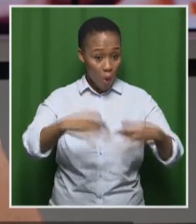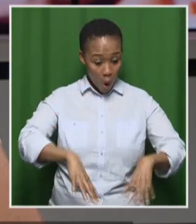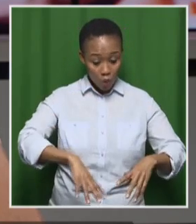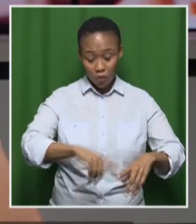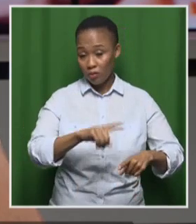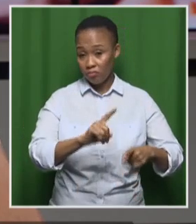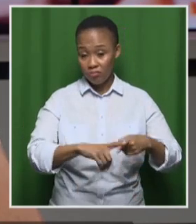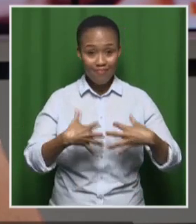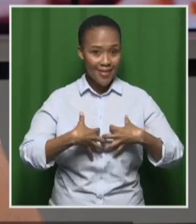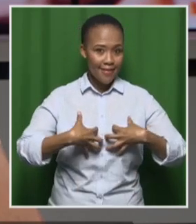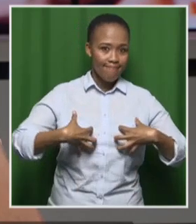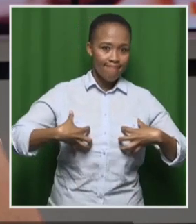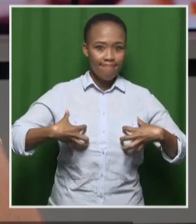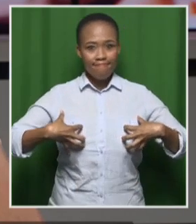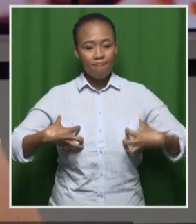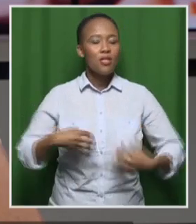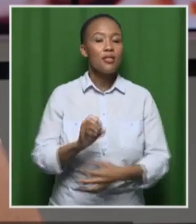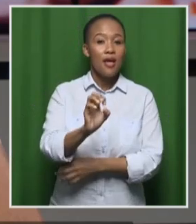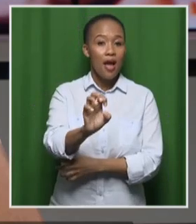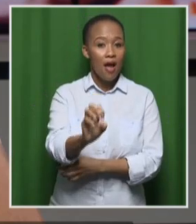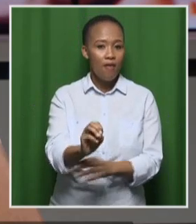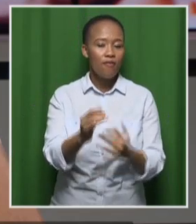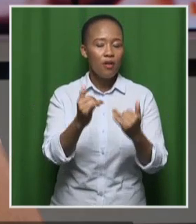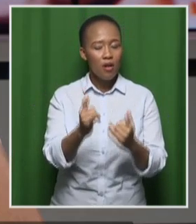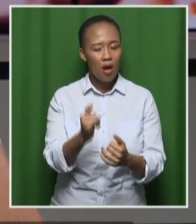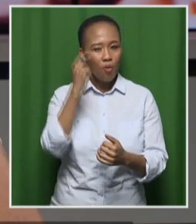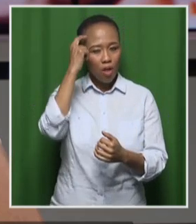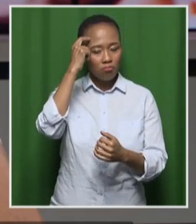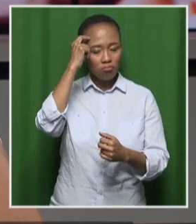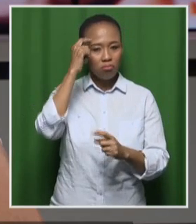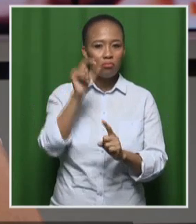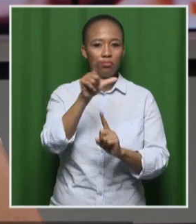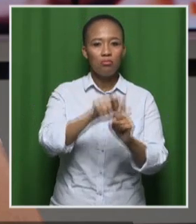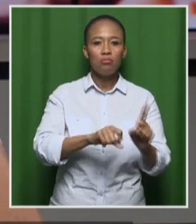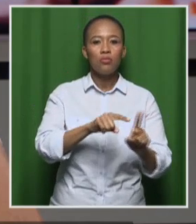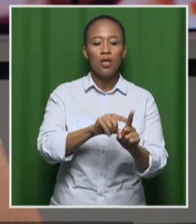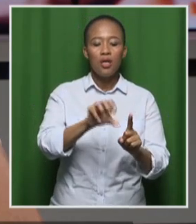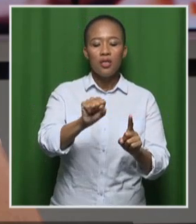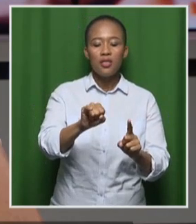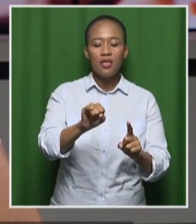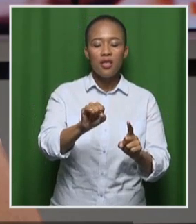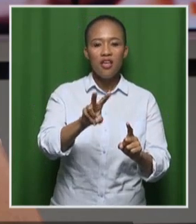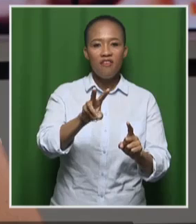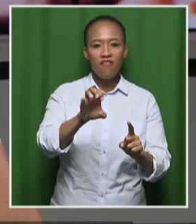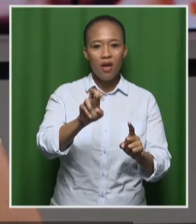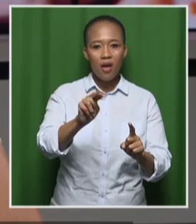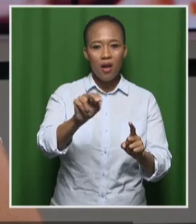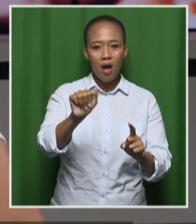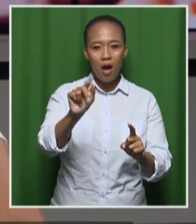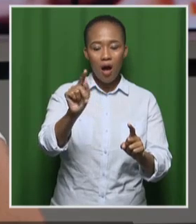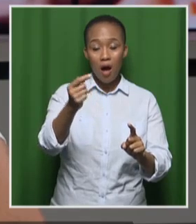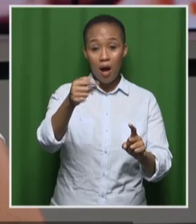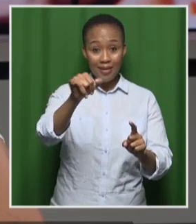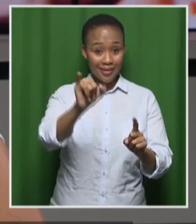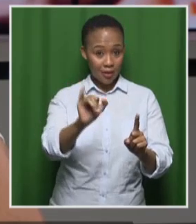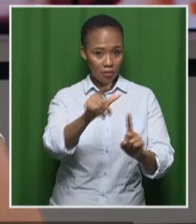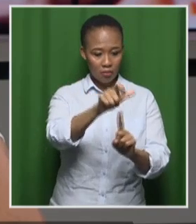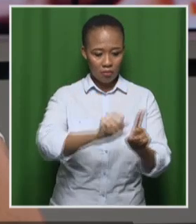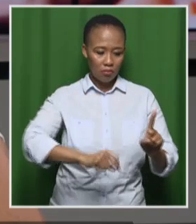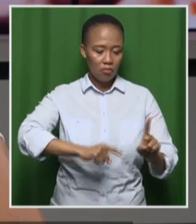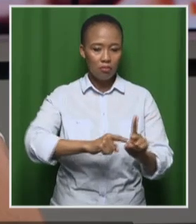several factors to consider. One was Sivenathi going up against his demons against a guy who knocked him